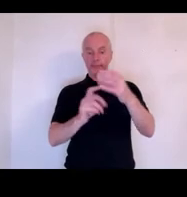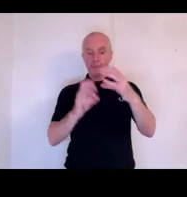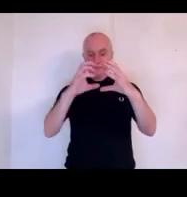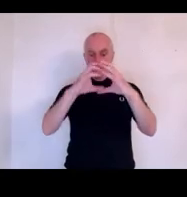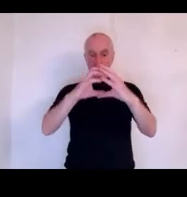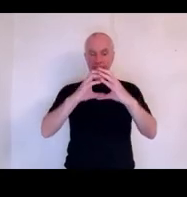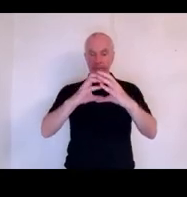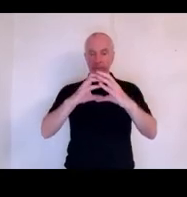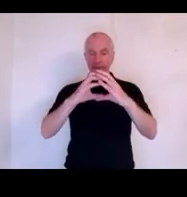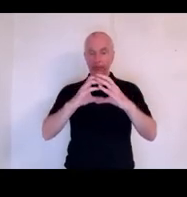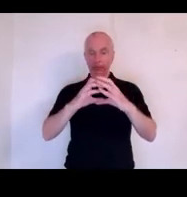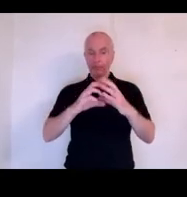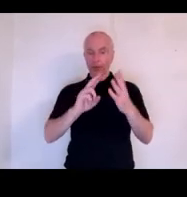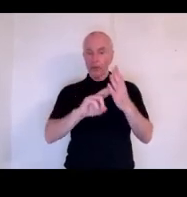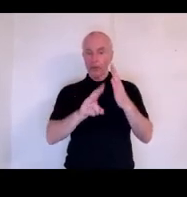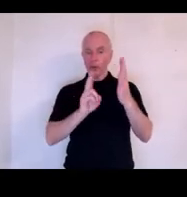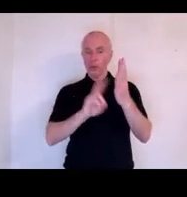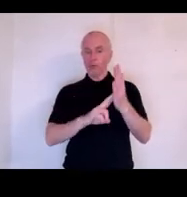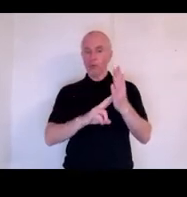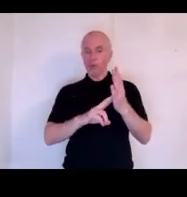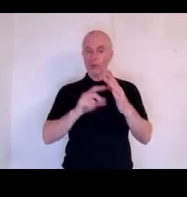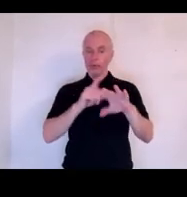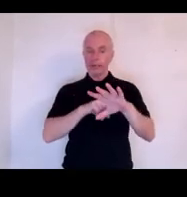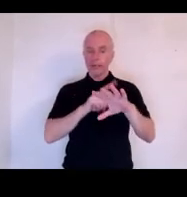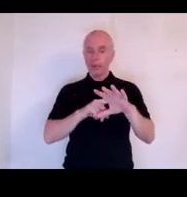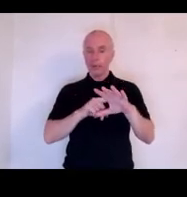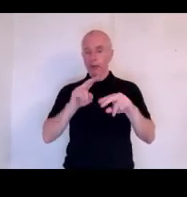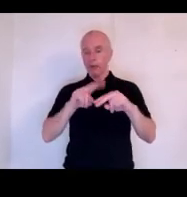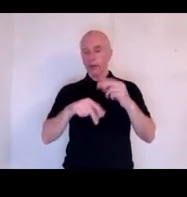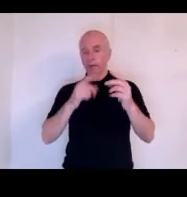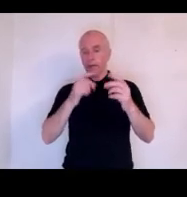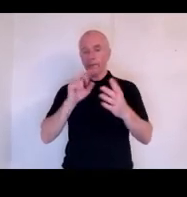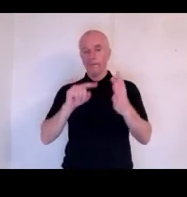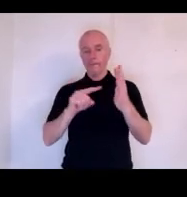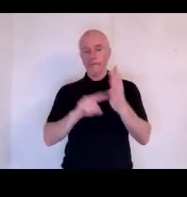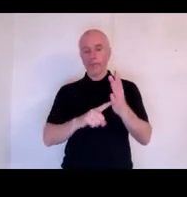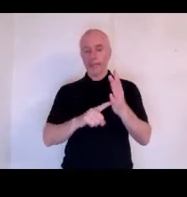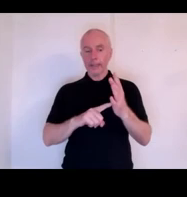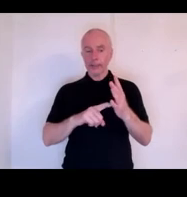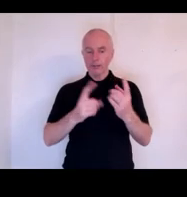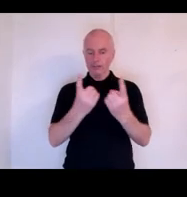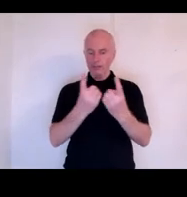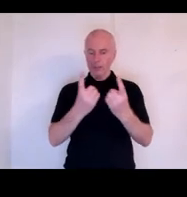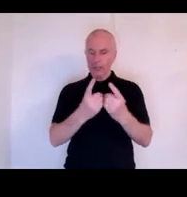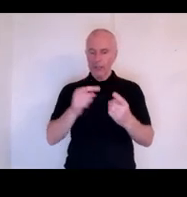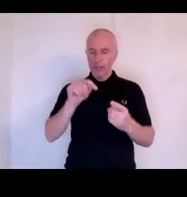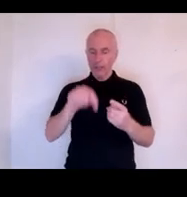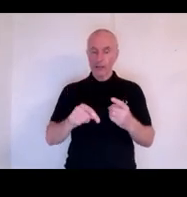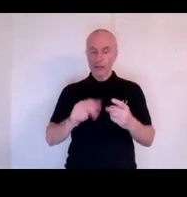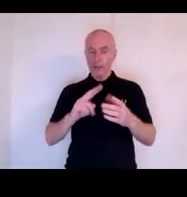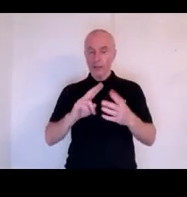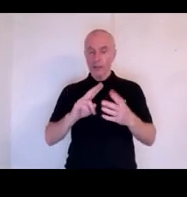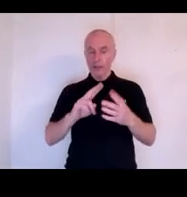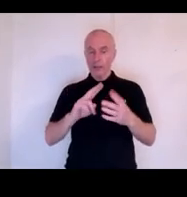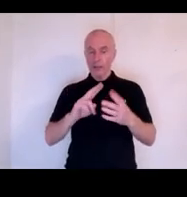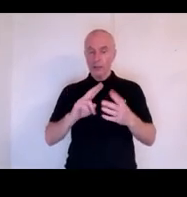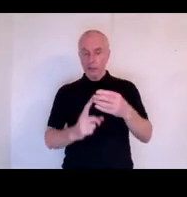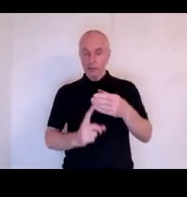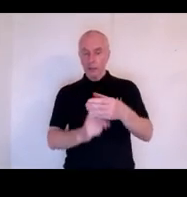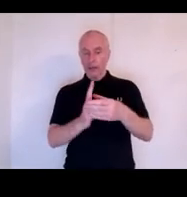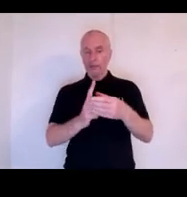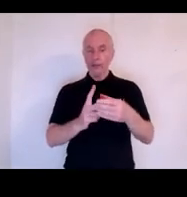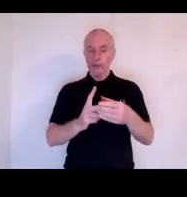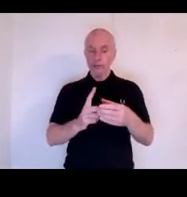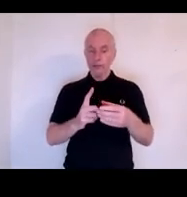known as a neutron time of flight facility. So it has neutrons that have a very well known time between